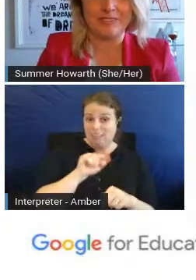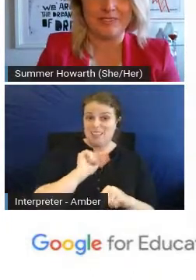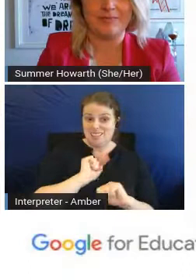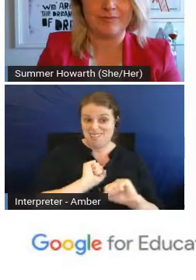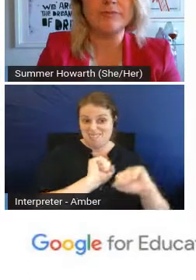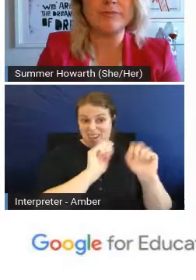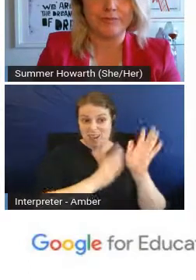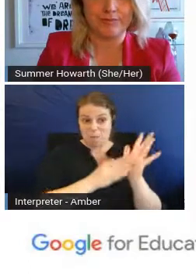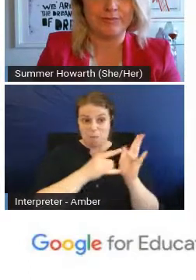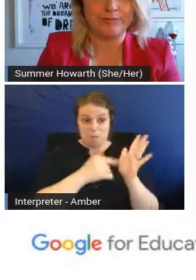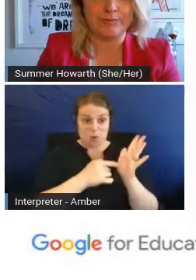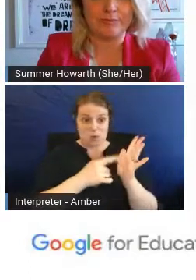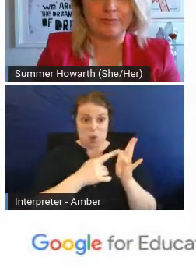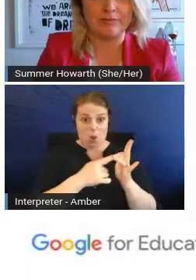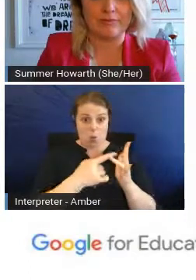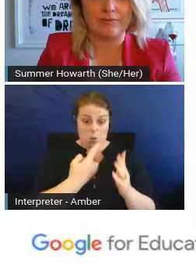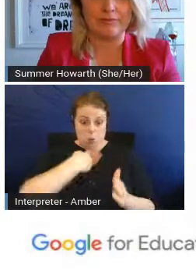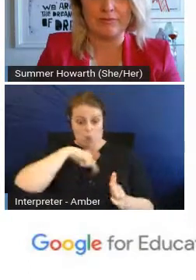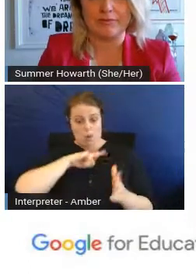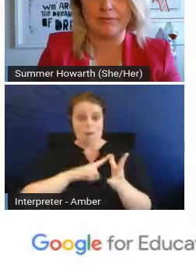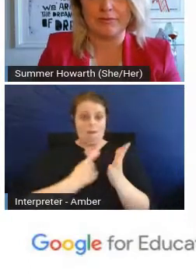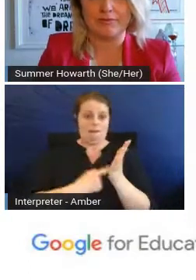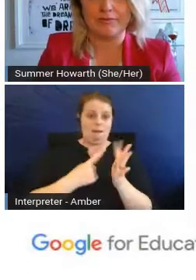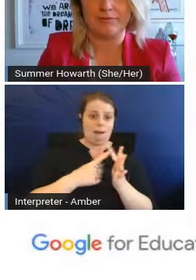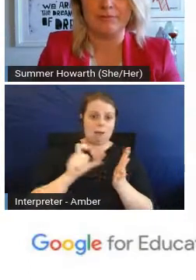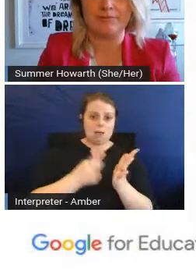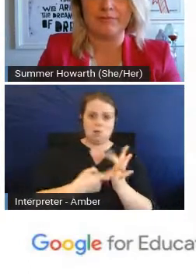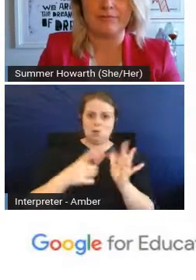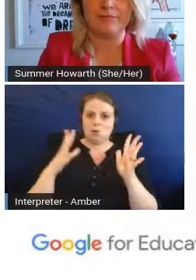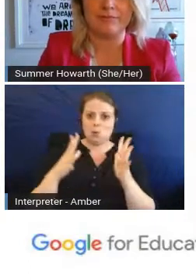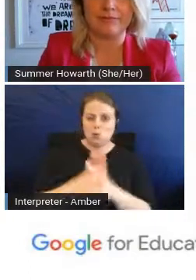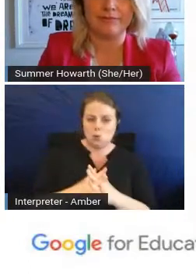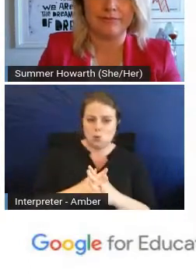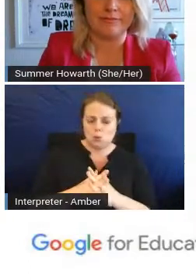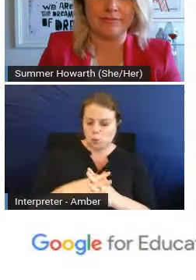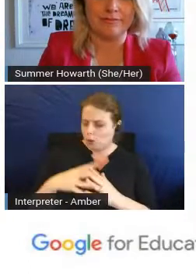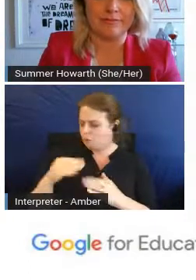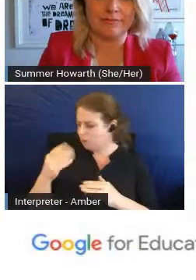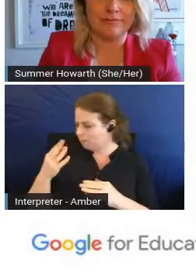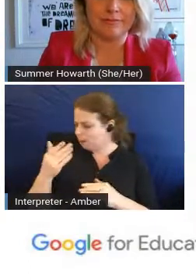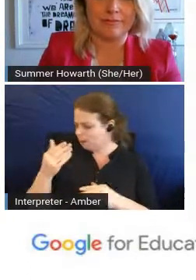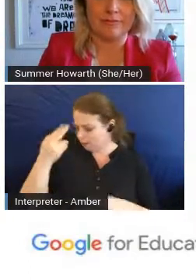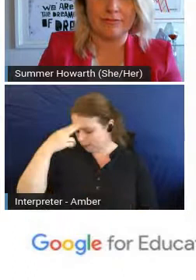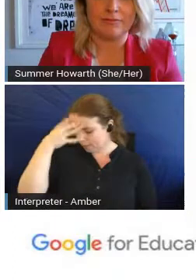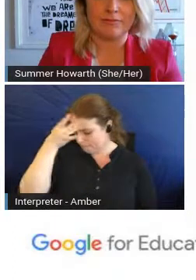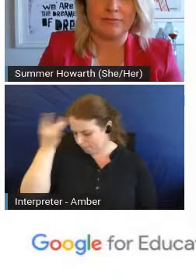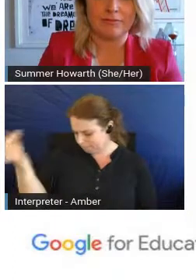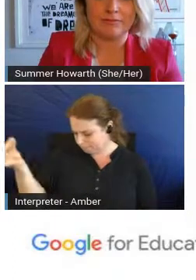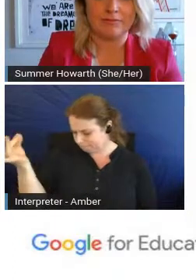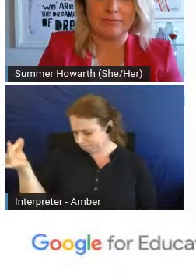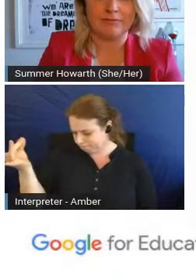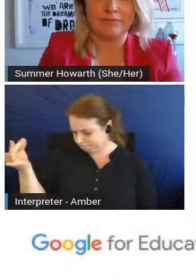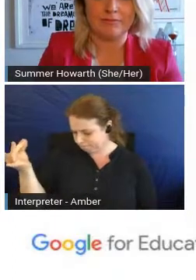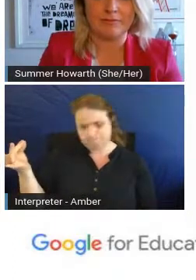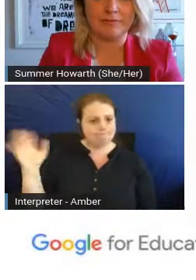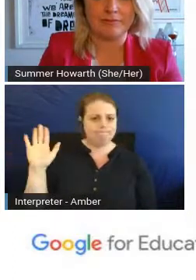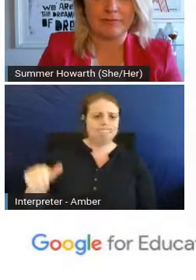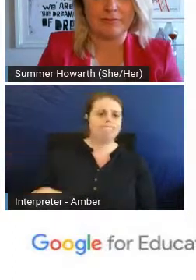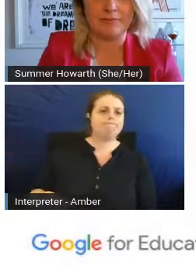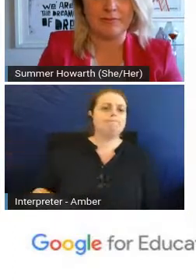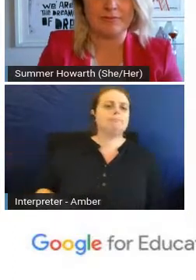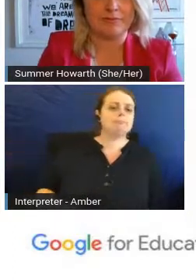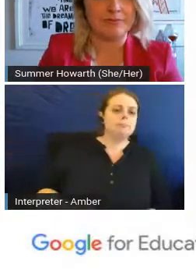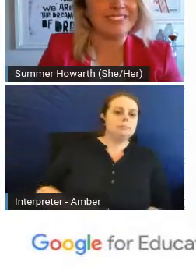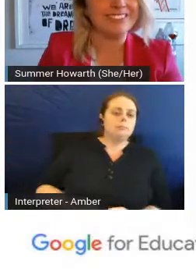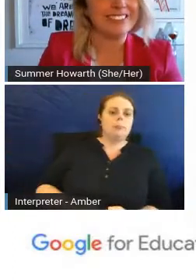crew, and it comes from the idea of I think it was his name has just totally slipped my mind. It'll come back. The